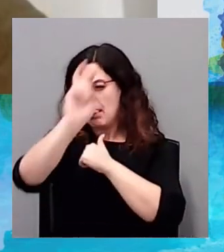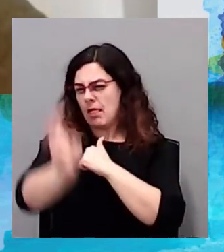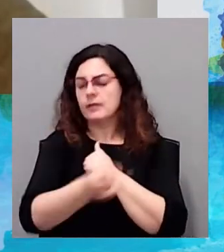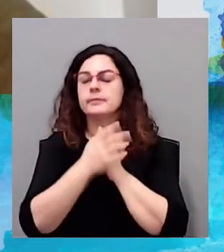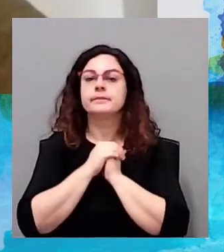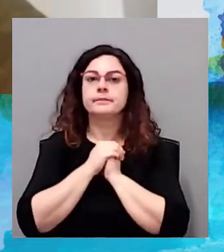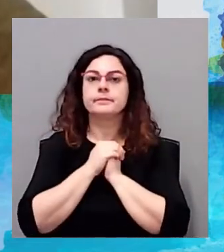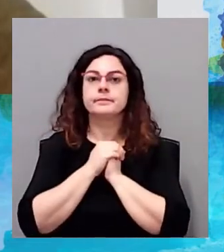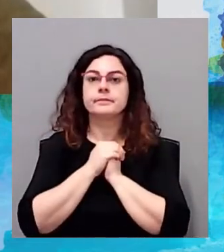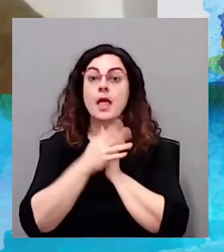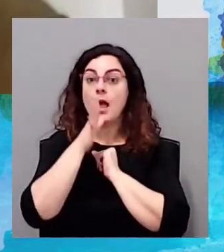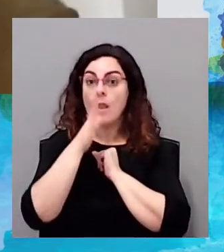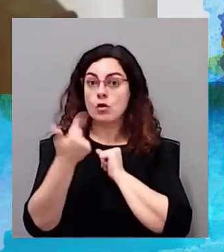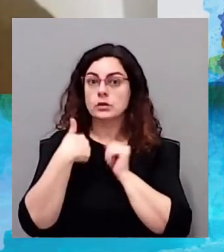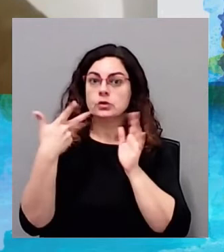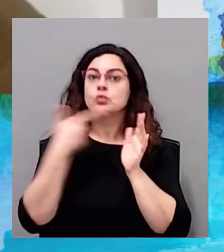Now,